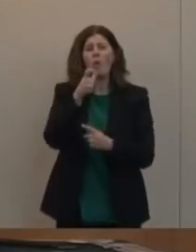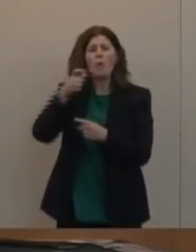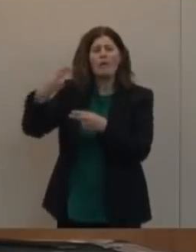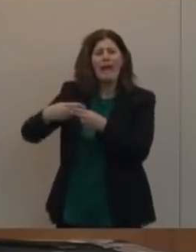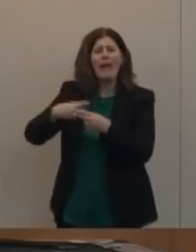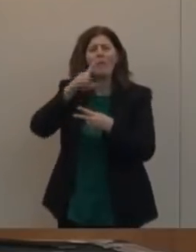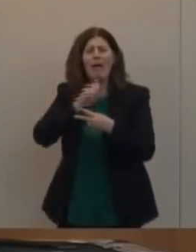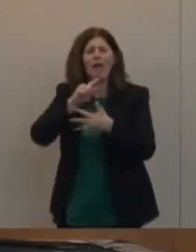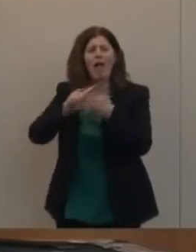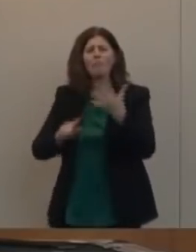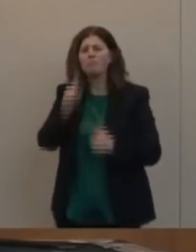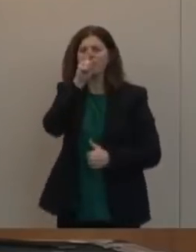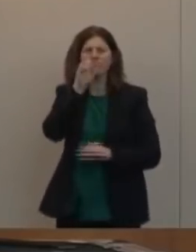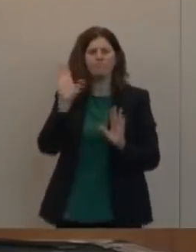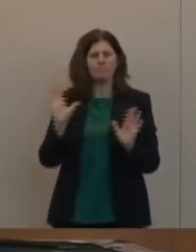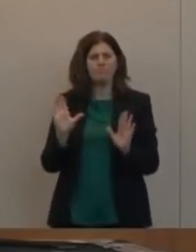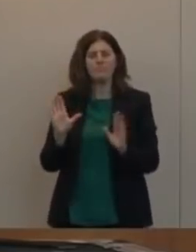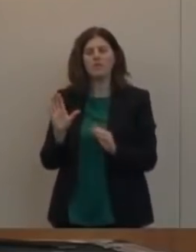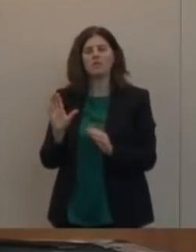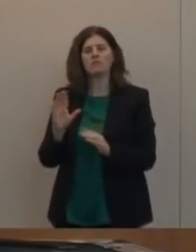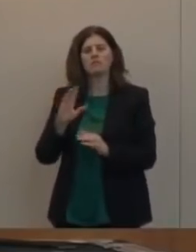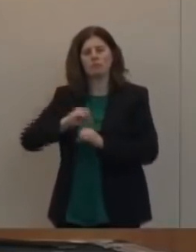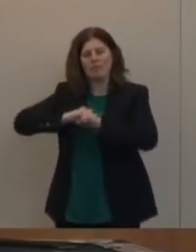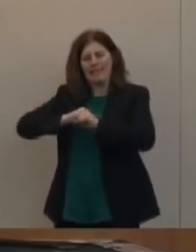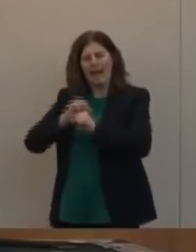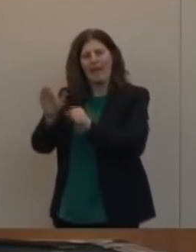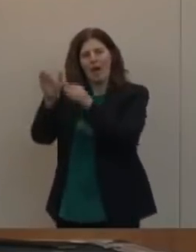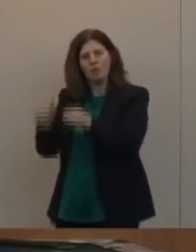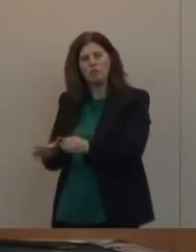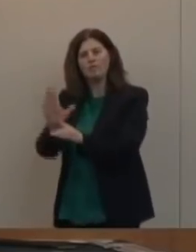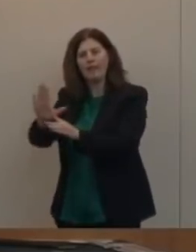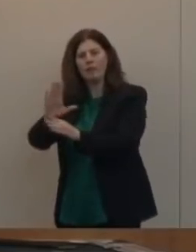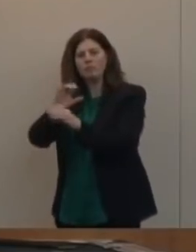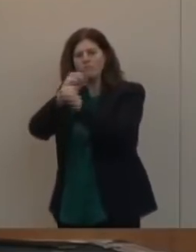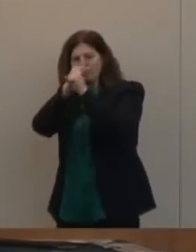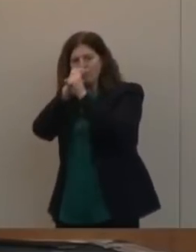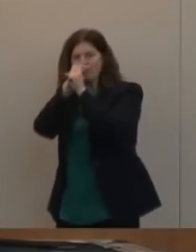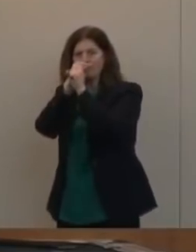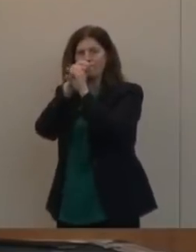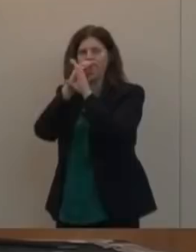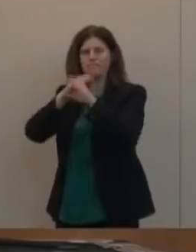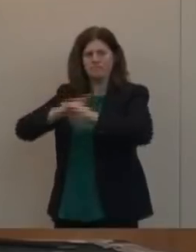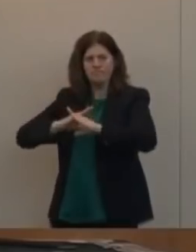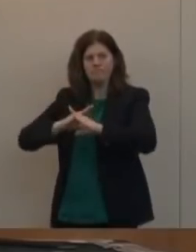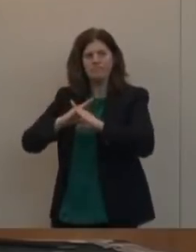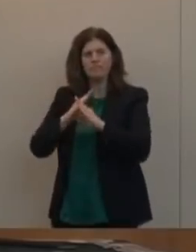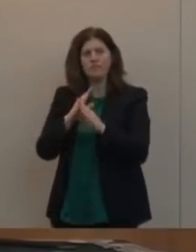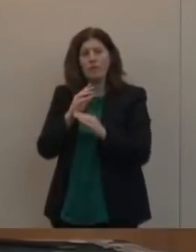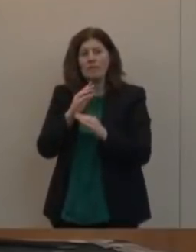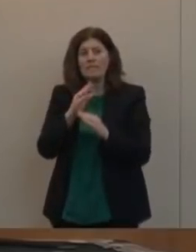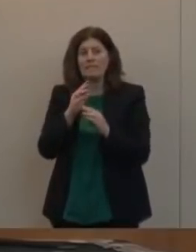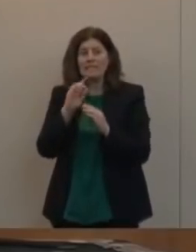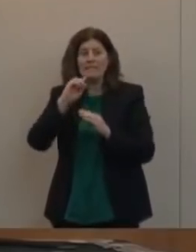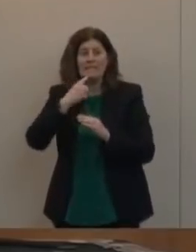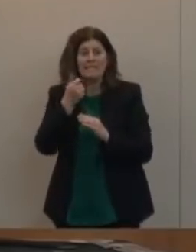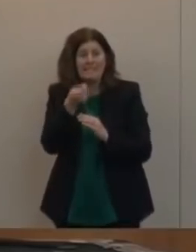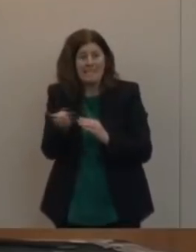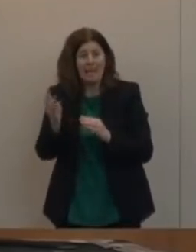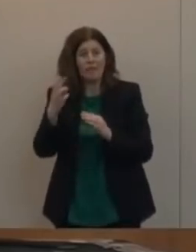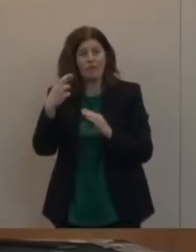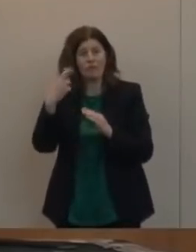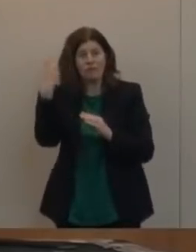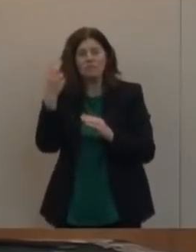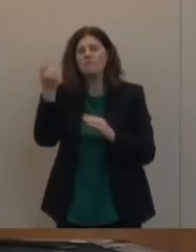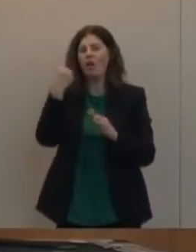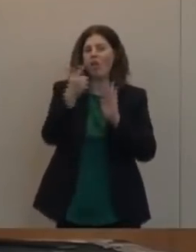information. Right? We take very seriously protecting that information for any number of reasons. But primarily we're required by law